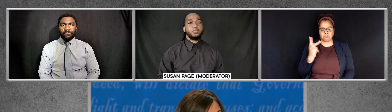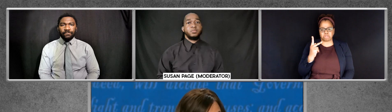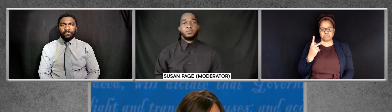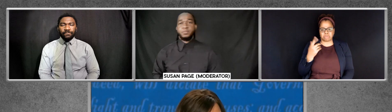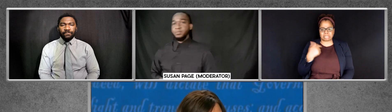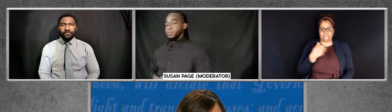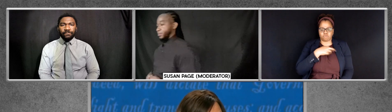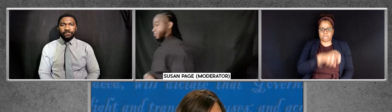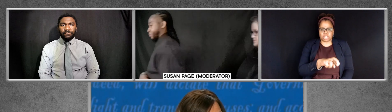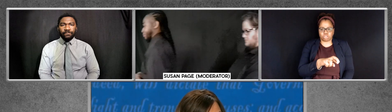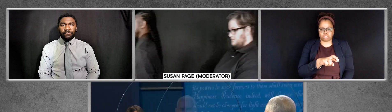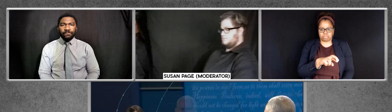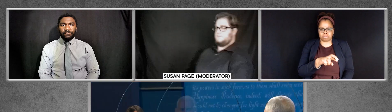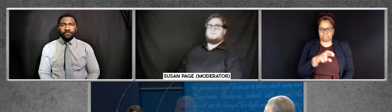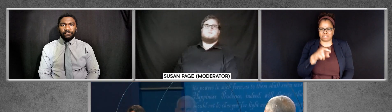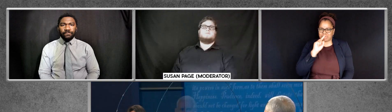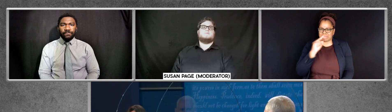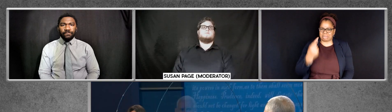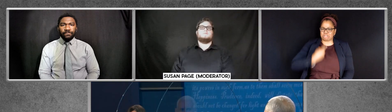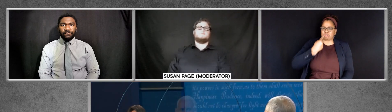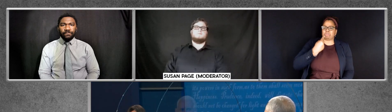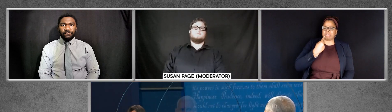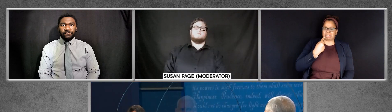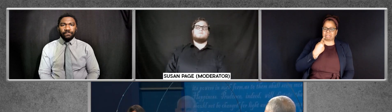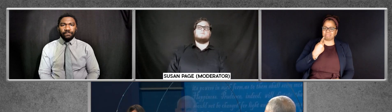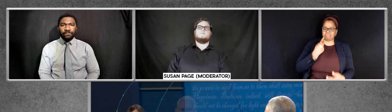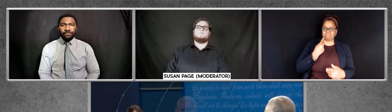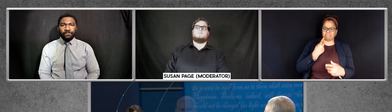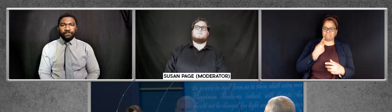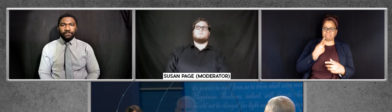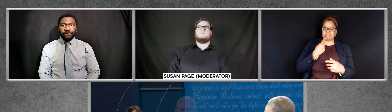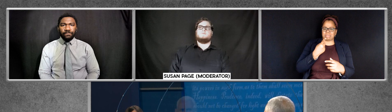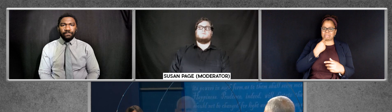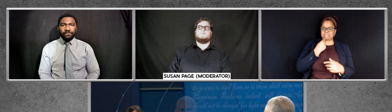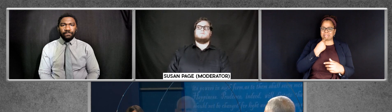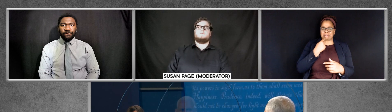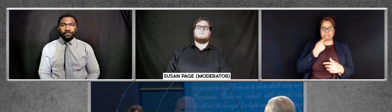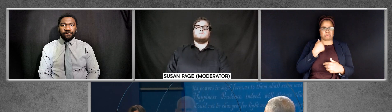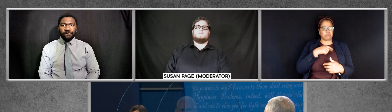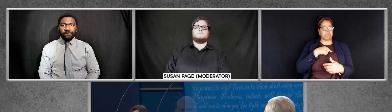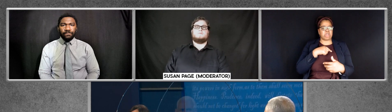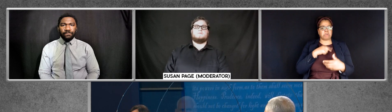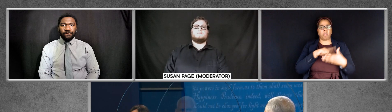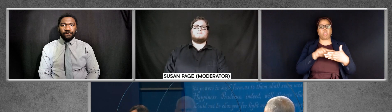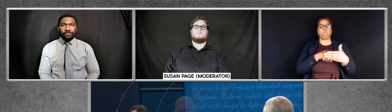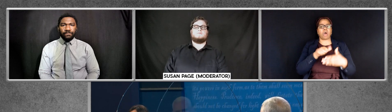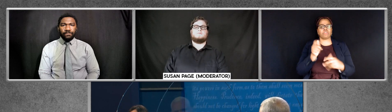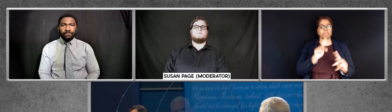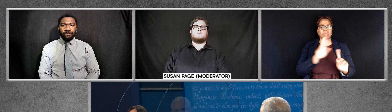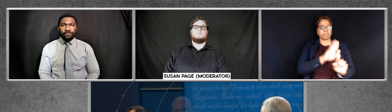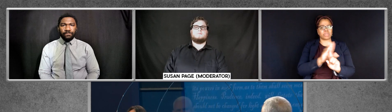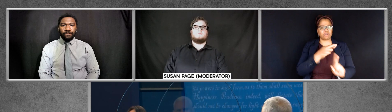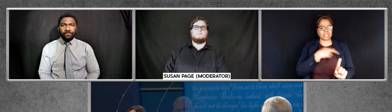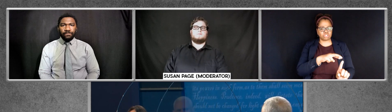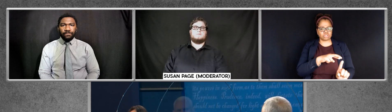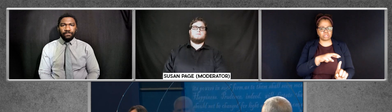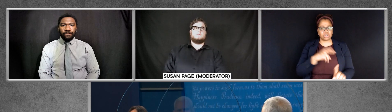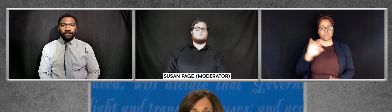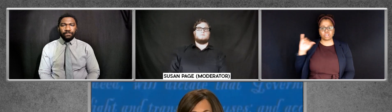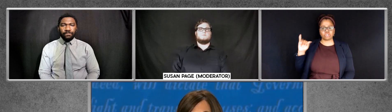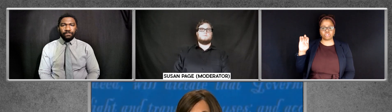insulting to suggest that we would knock anyone for their faith. And in fact, Joe, if elected, will